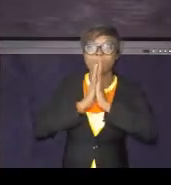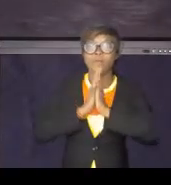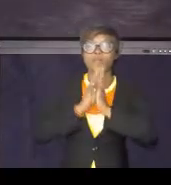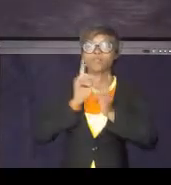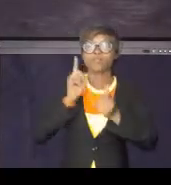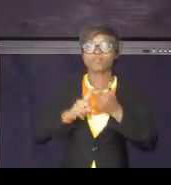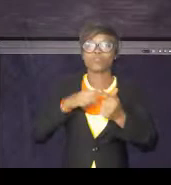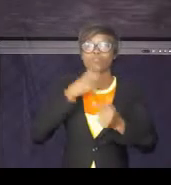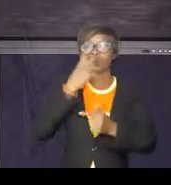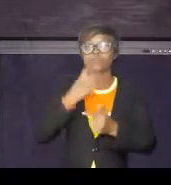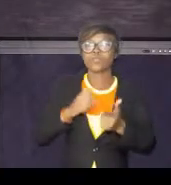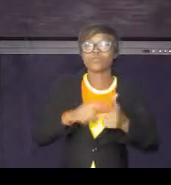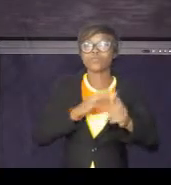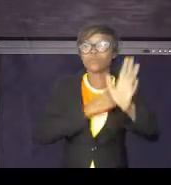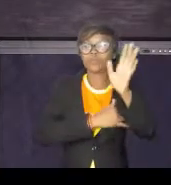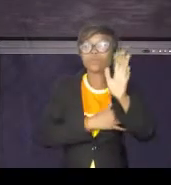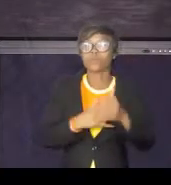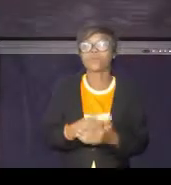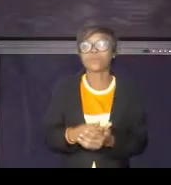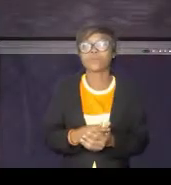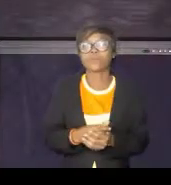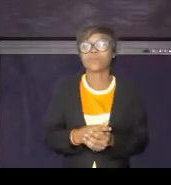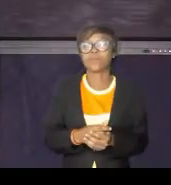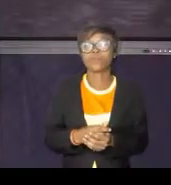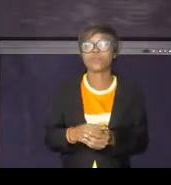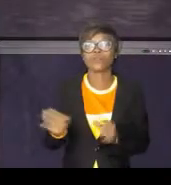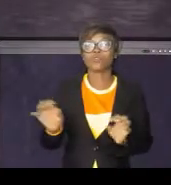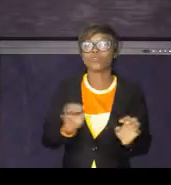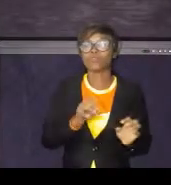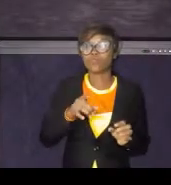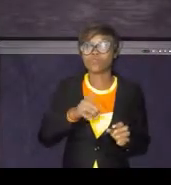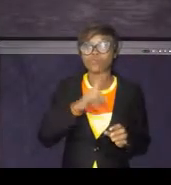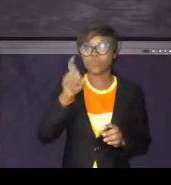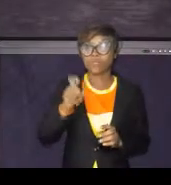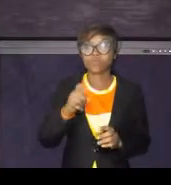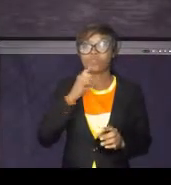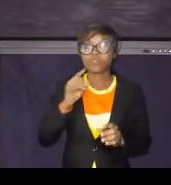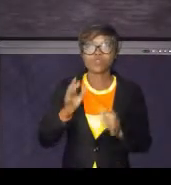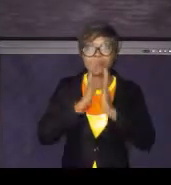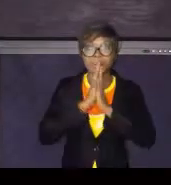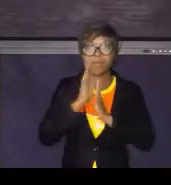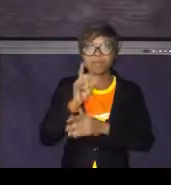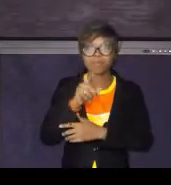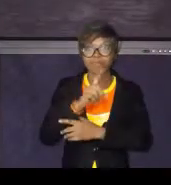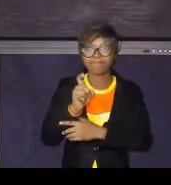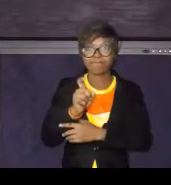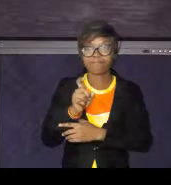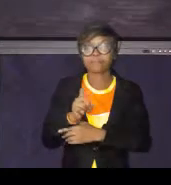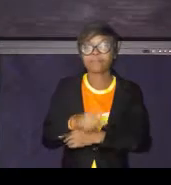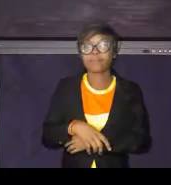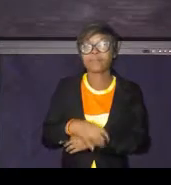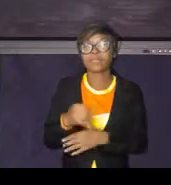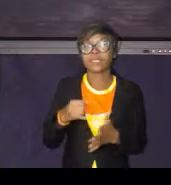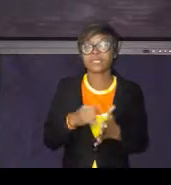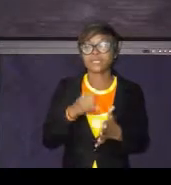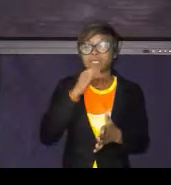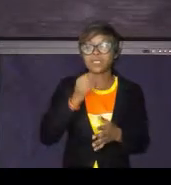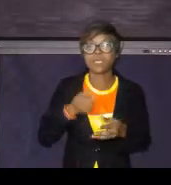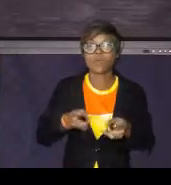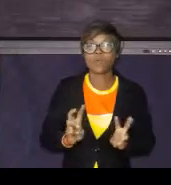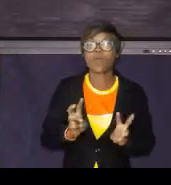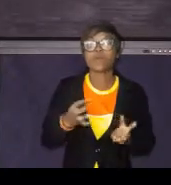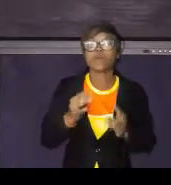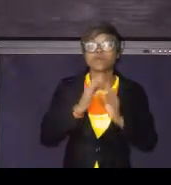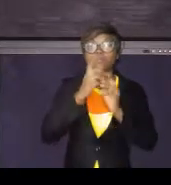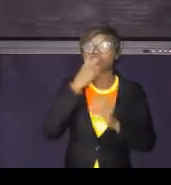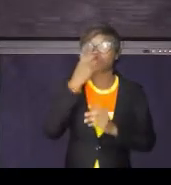P-R-A-Y, pray, is to speak to God. Do you pray? It is important. It's a way of